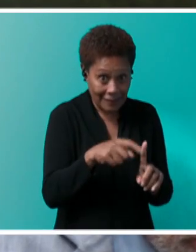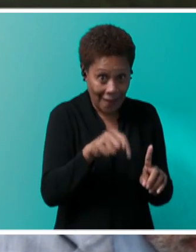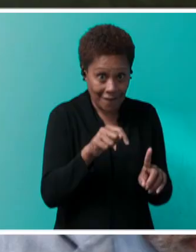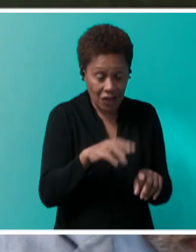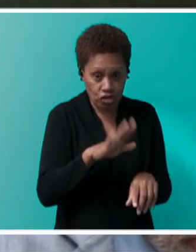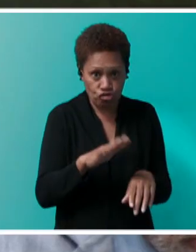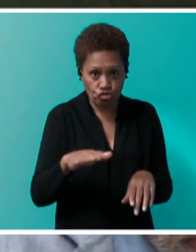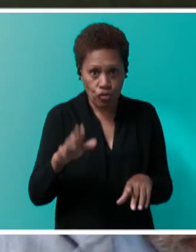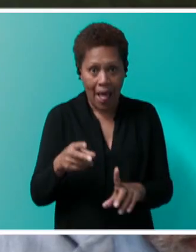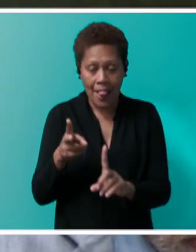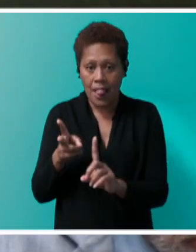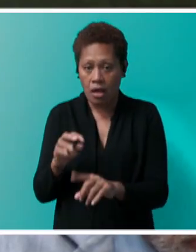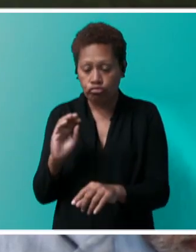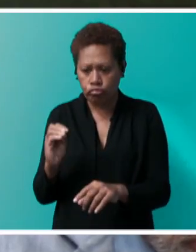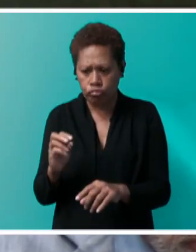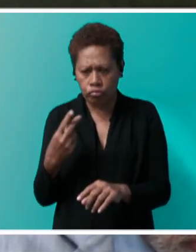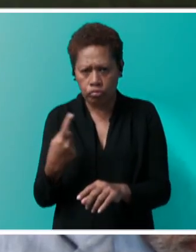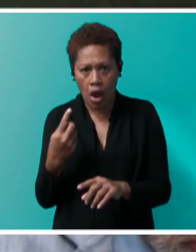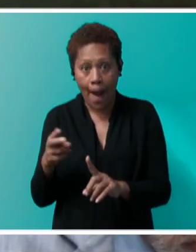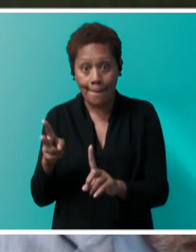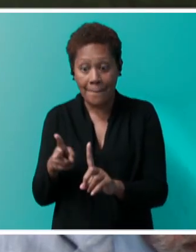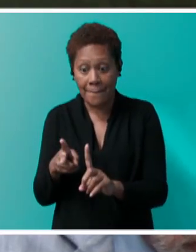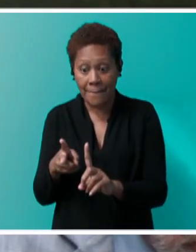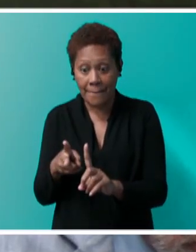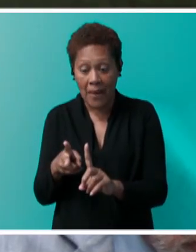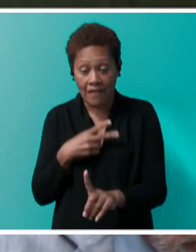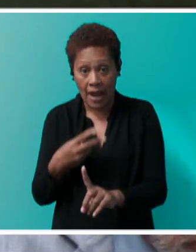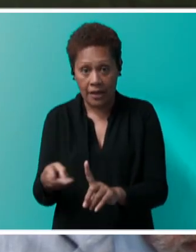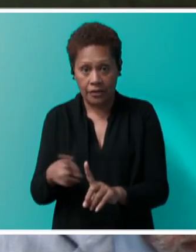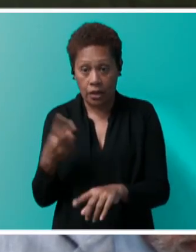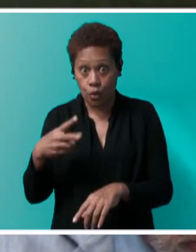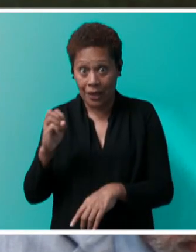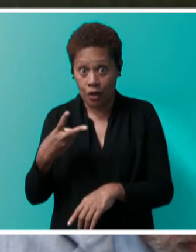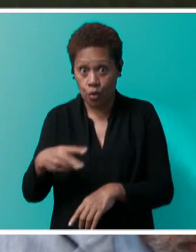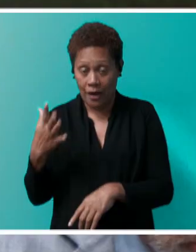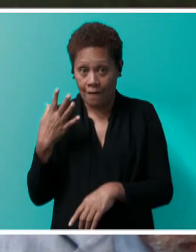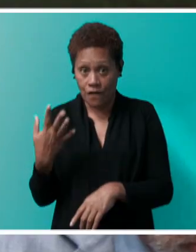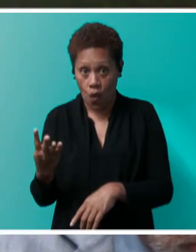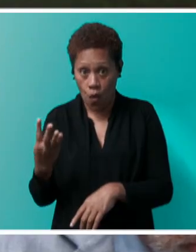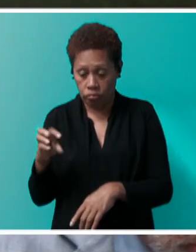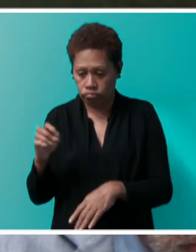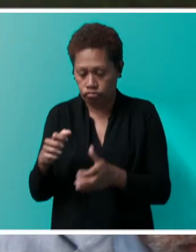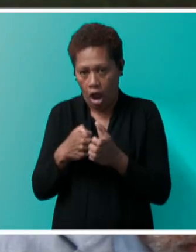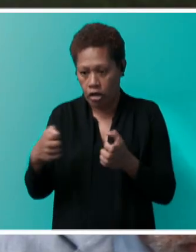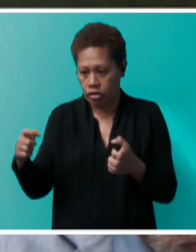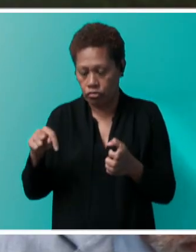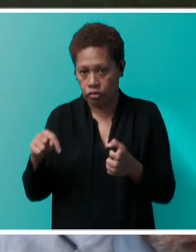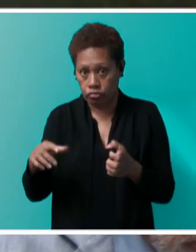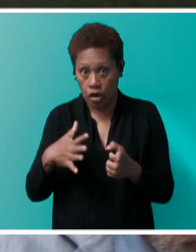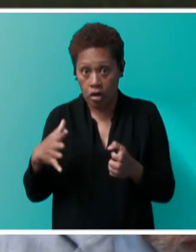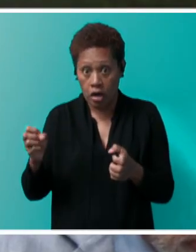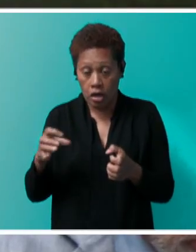victim. Following the establishment of the Department of Children in 2024, we have expanded both our reach and scope